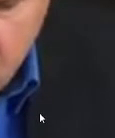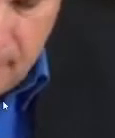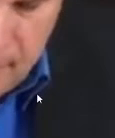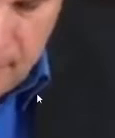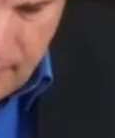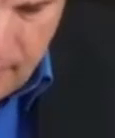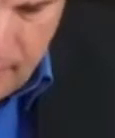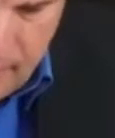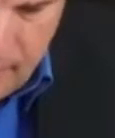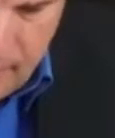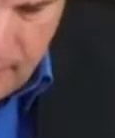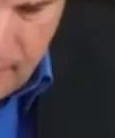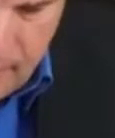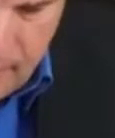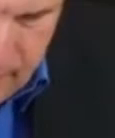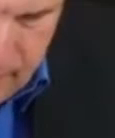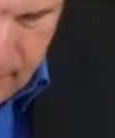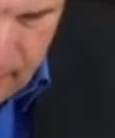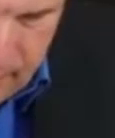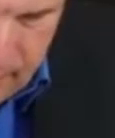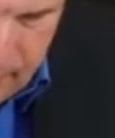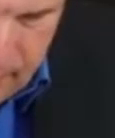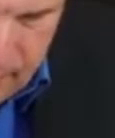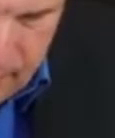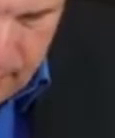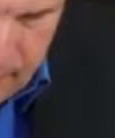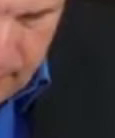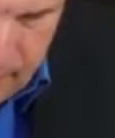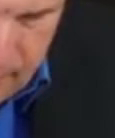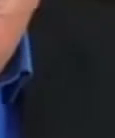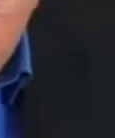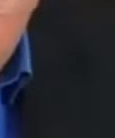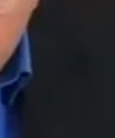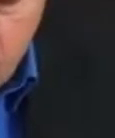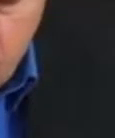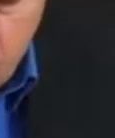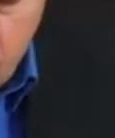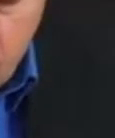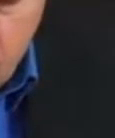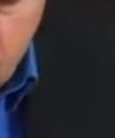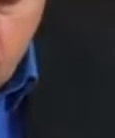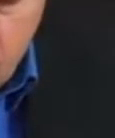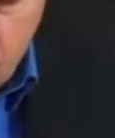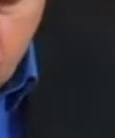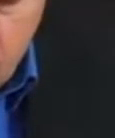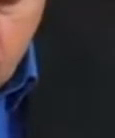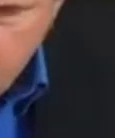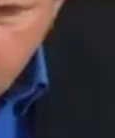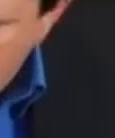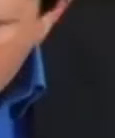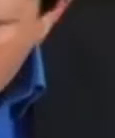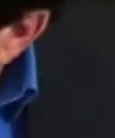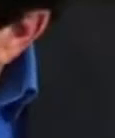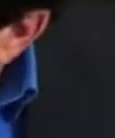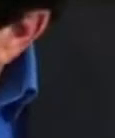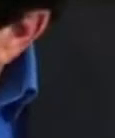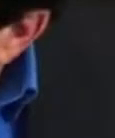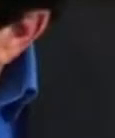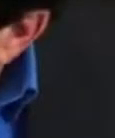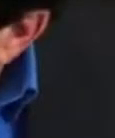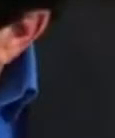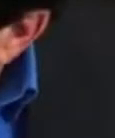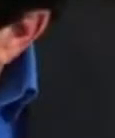And so he says, I really liked this part of the text, which is really